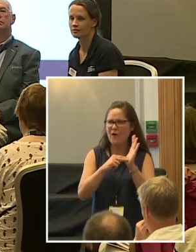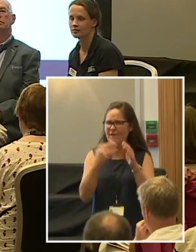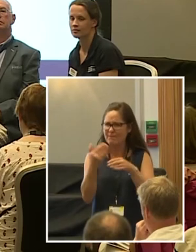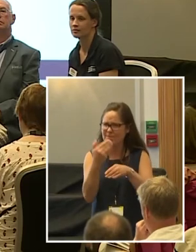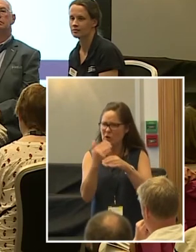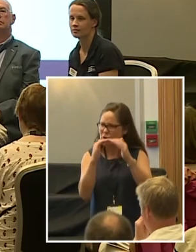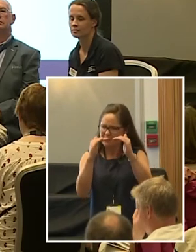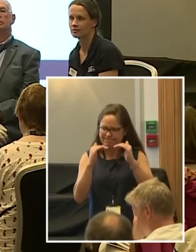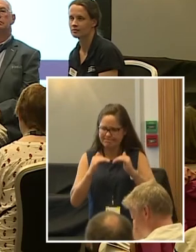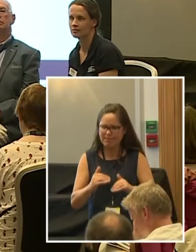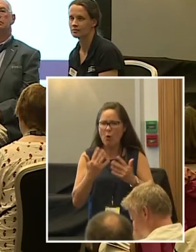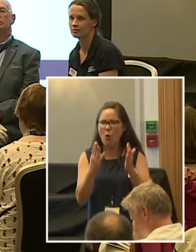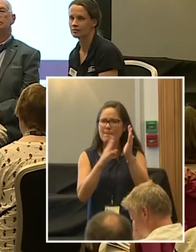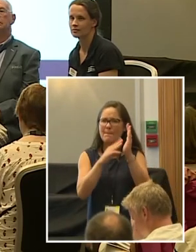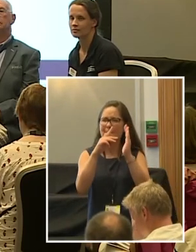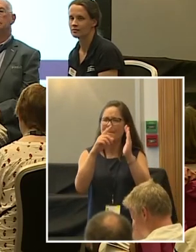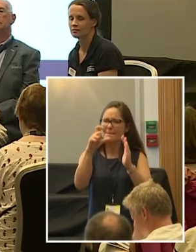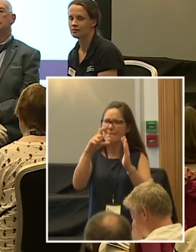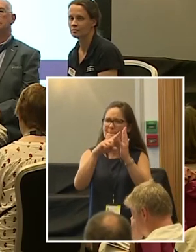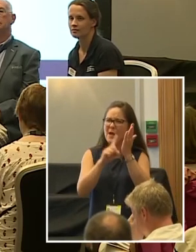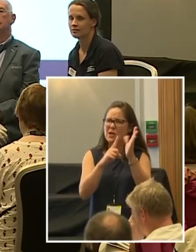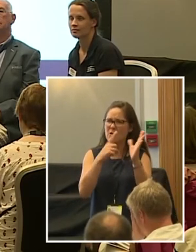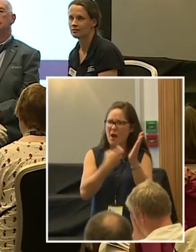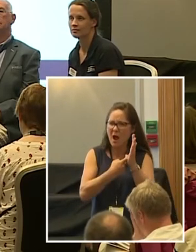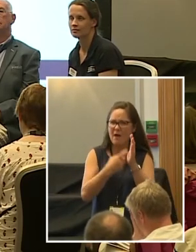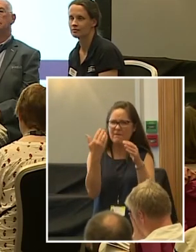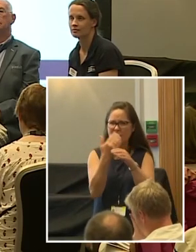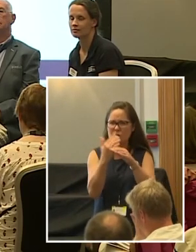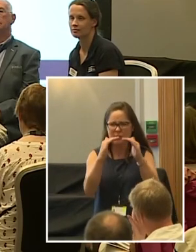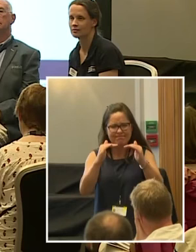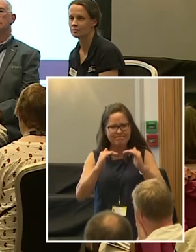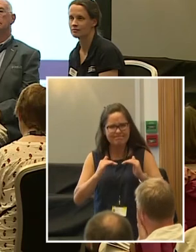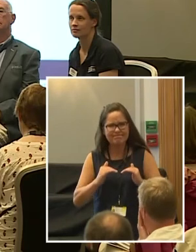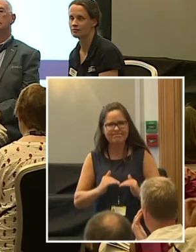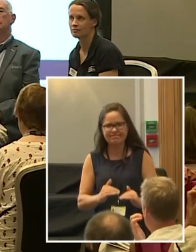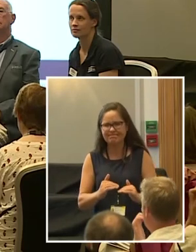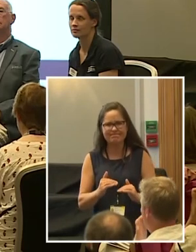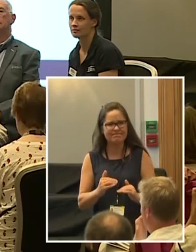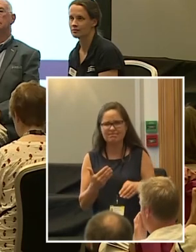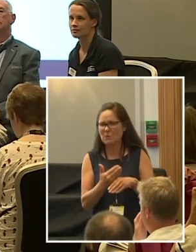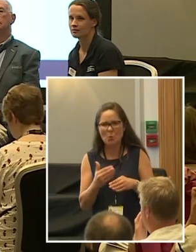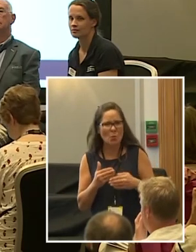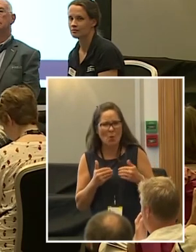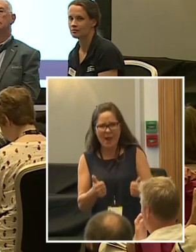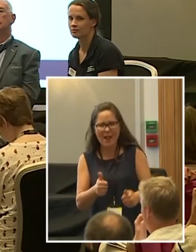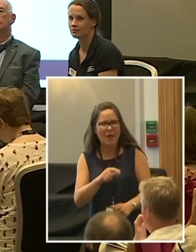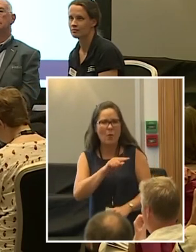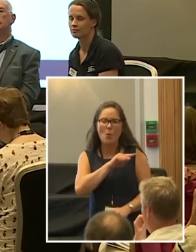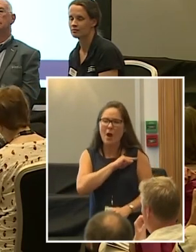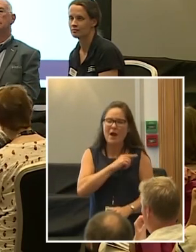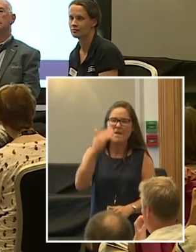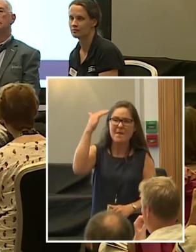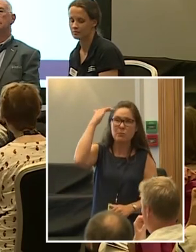severe macular function. And basically it happens because the brain and the area of the brain